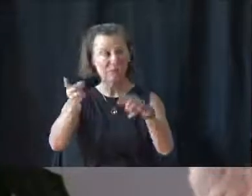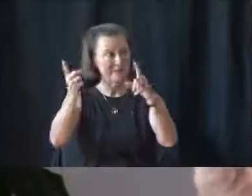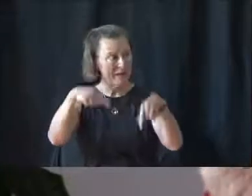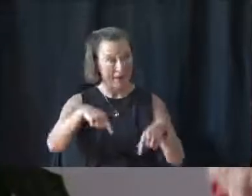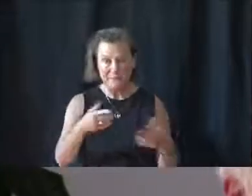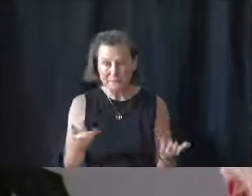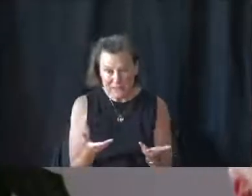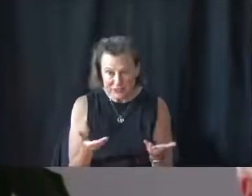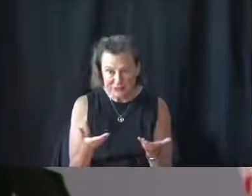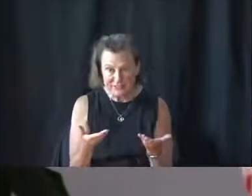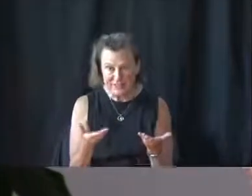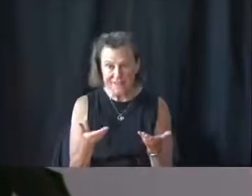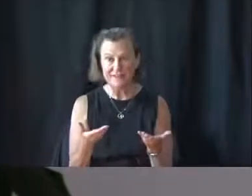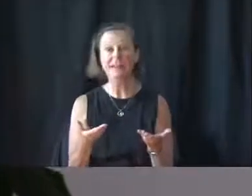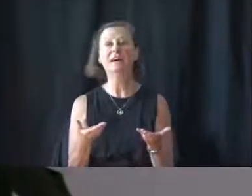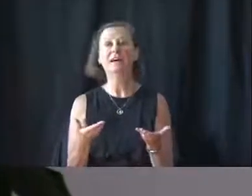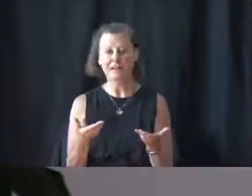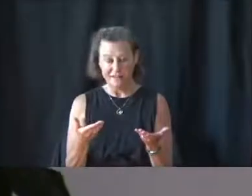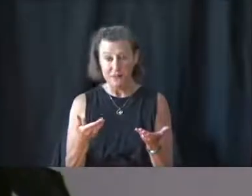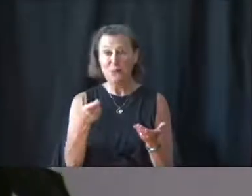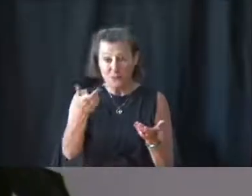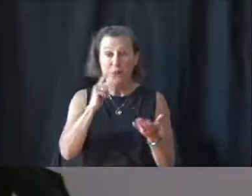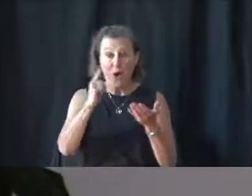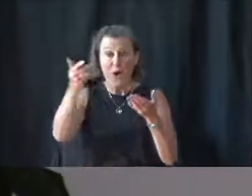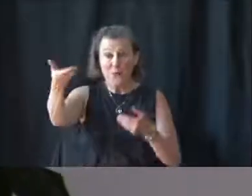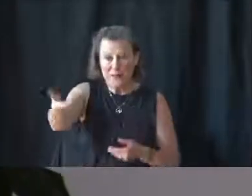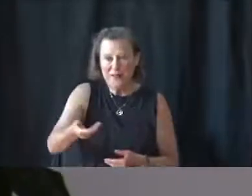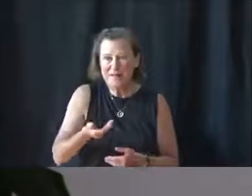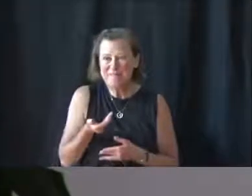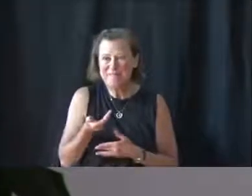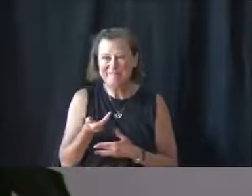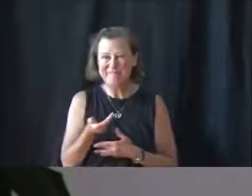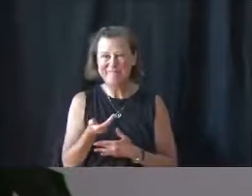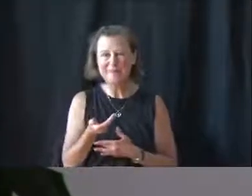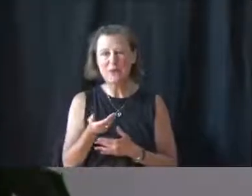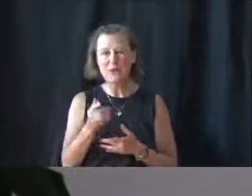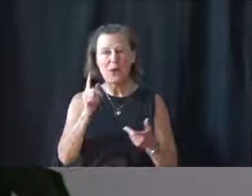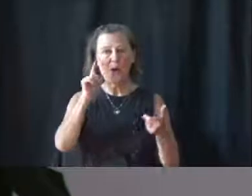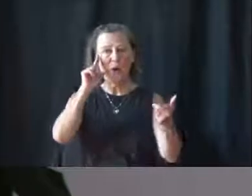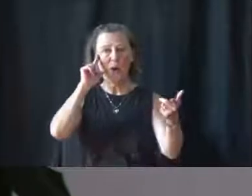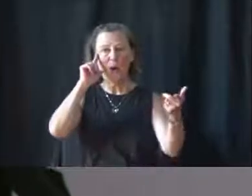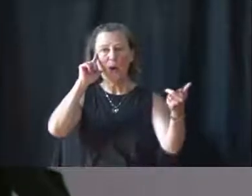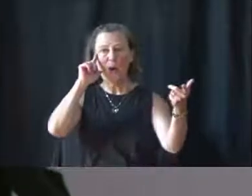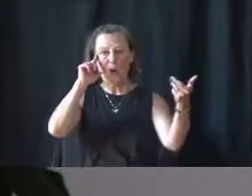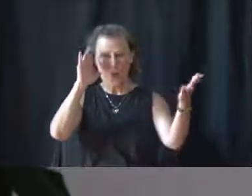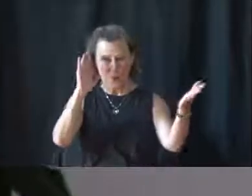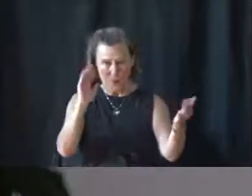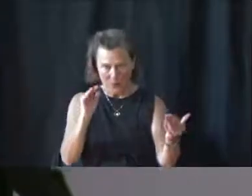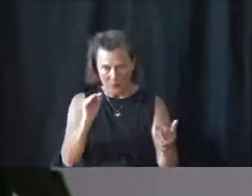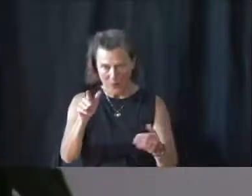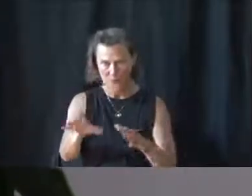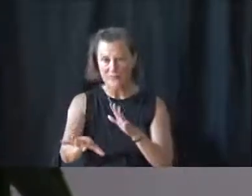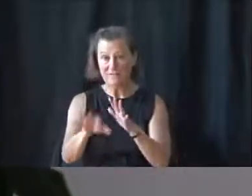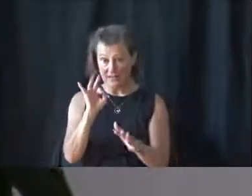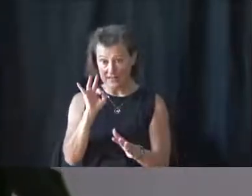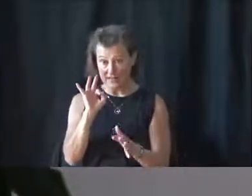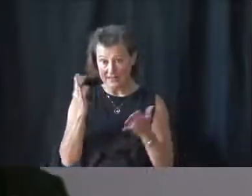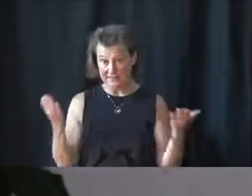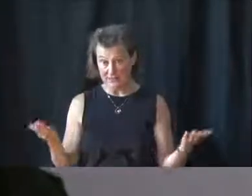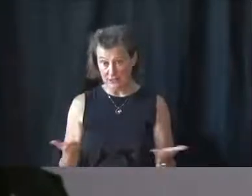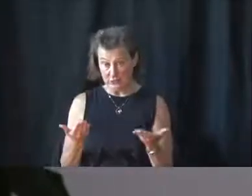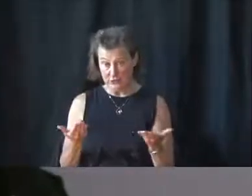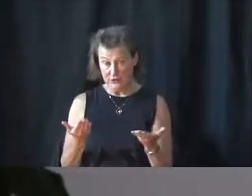service here, you are welcome. We hope you find here today some peace